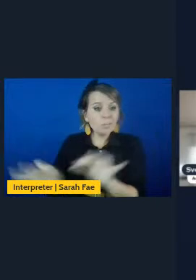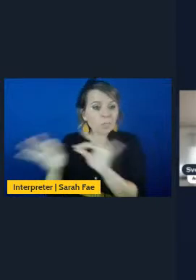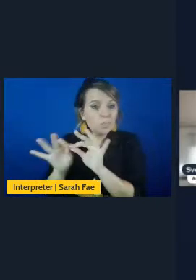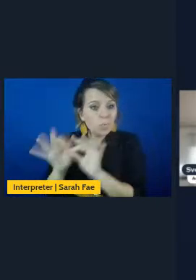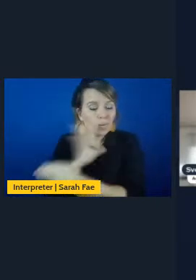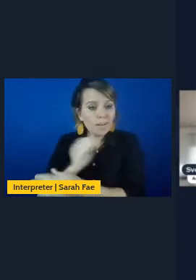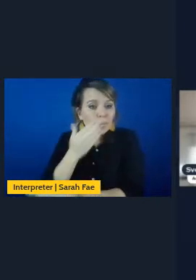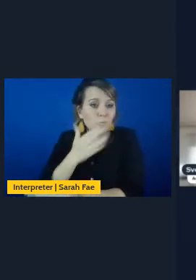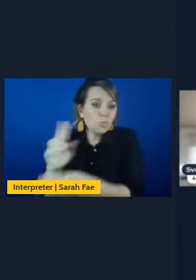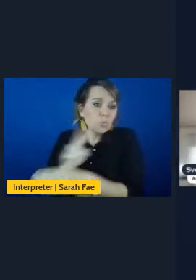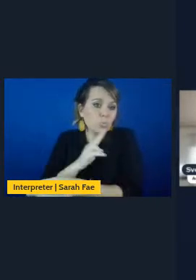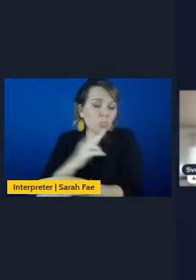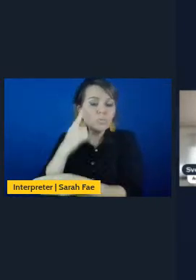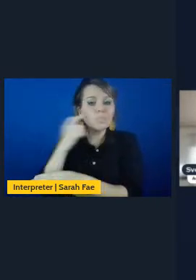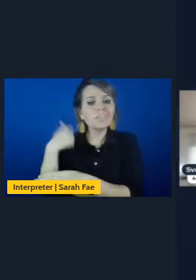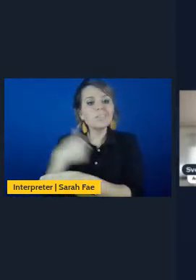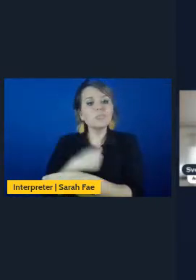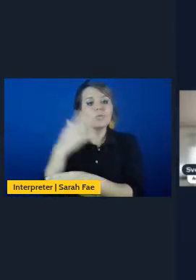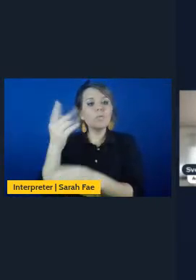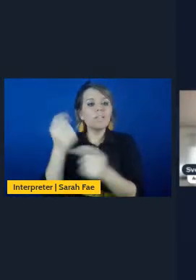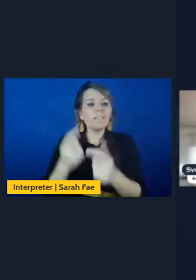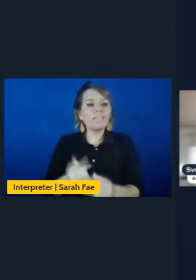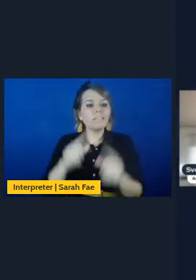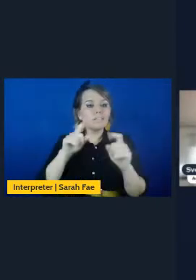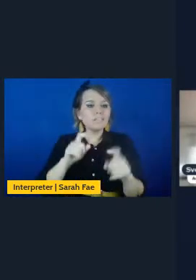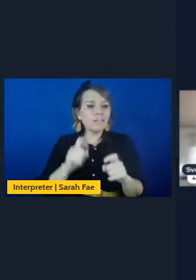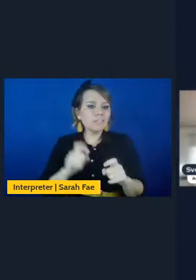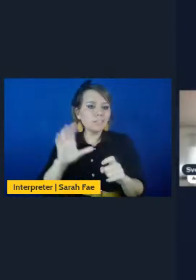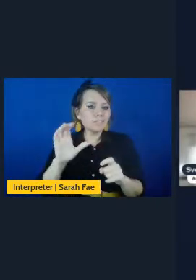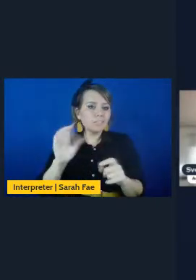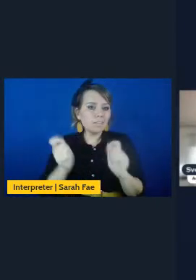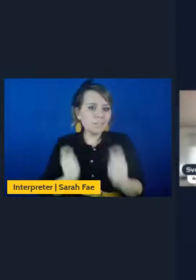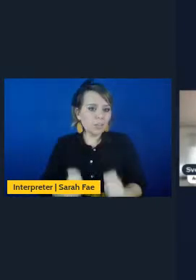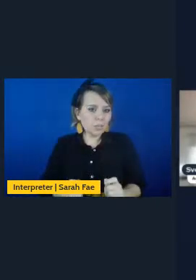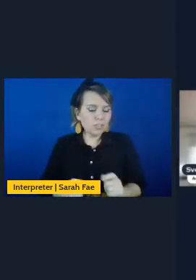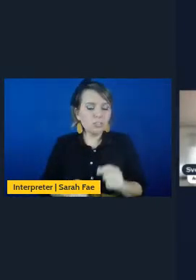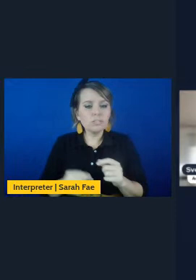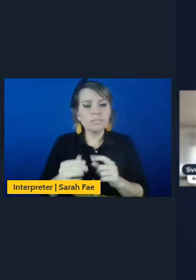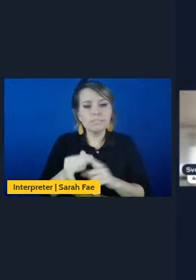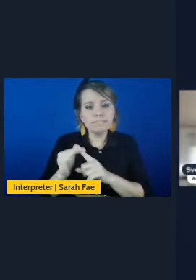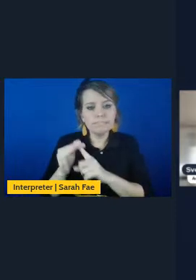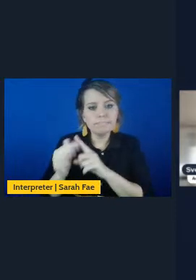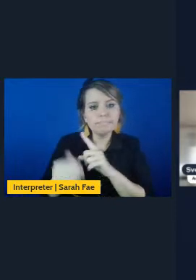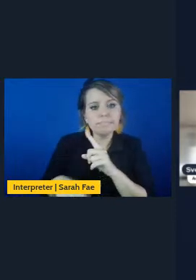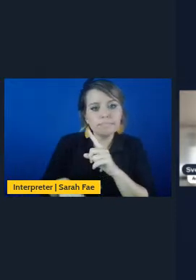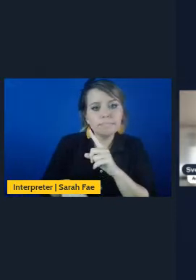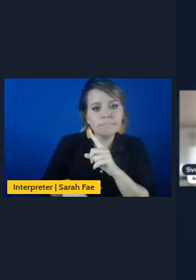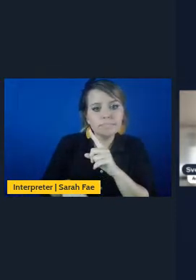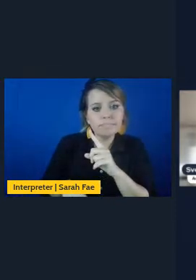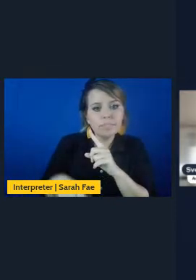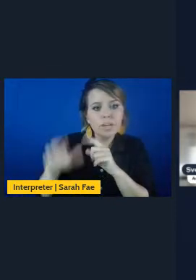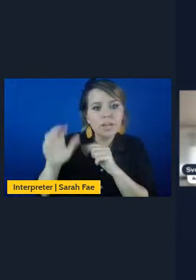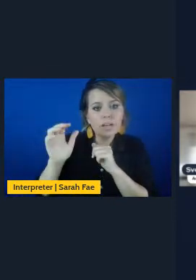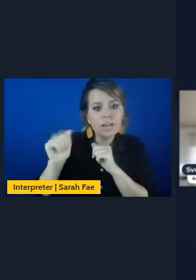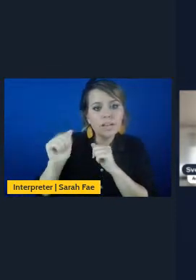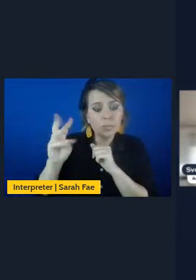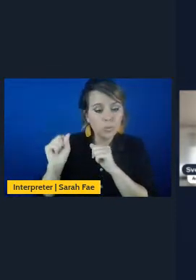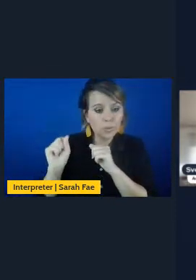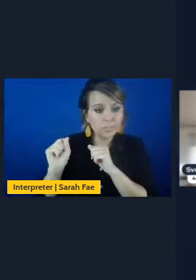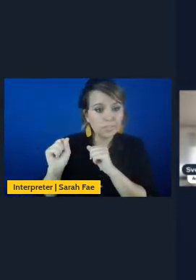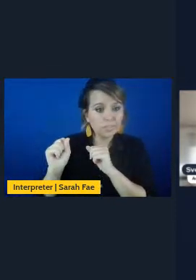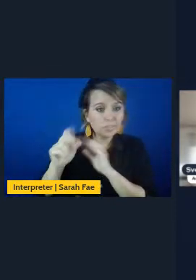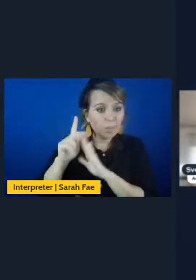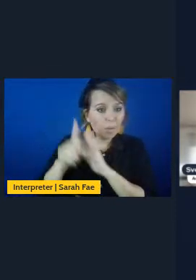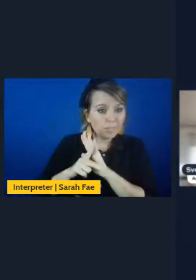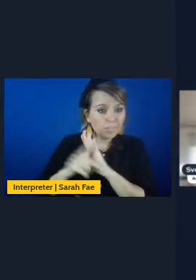eliminate potential misconfigurations. For example, on IAM policy level, you may have like